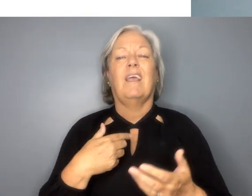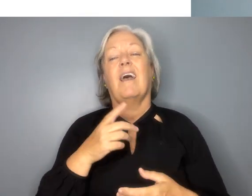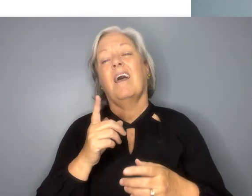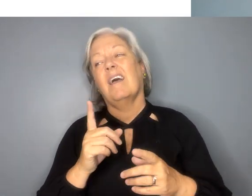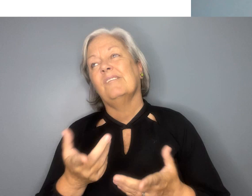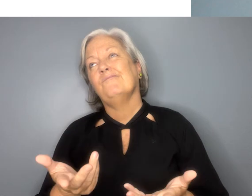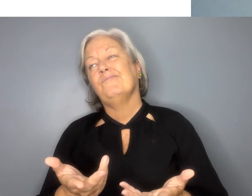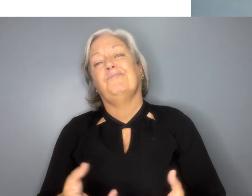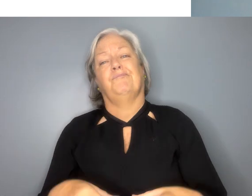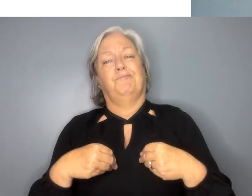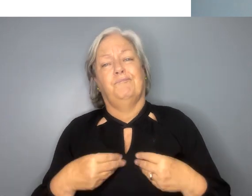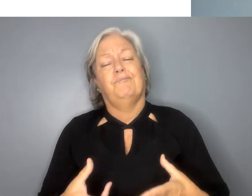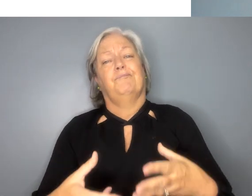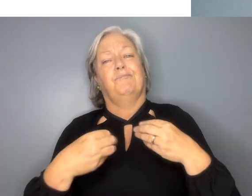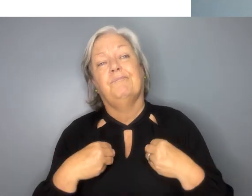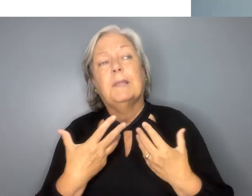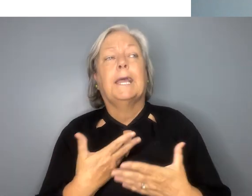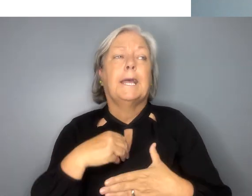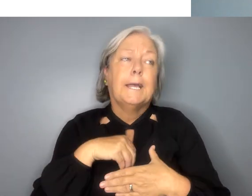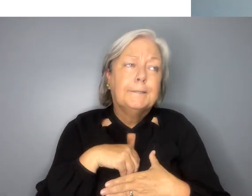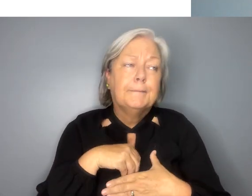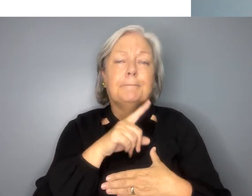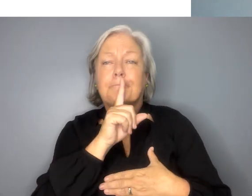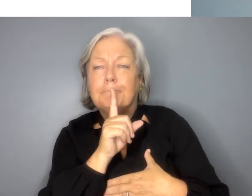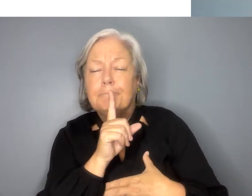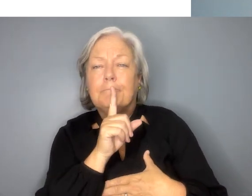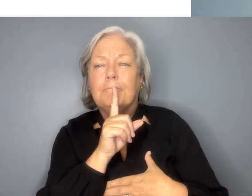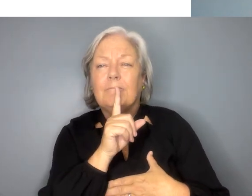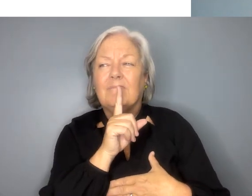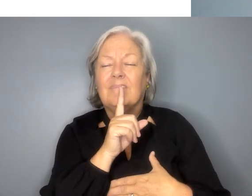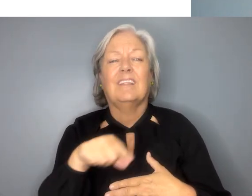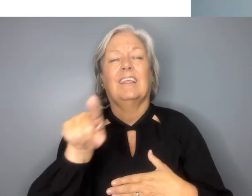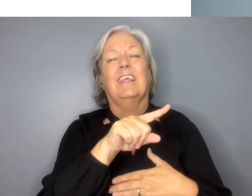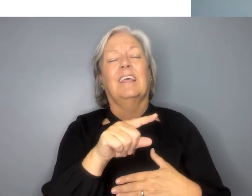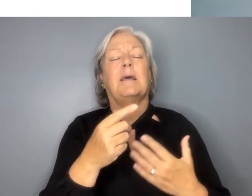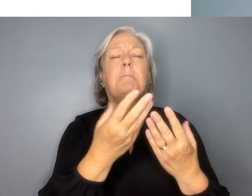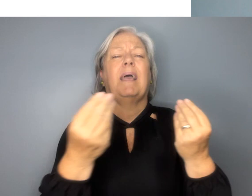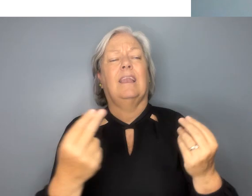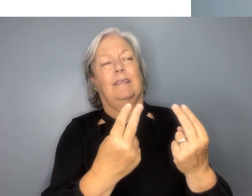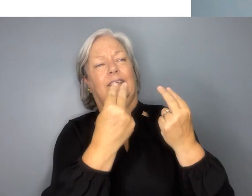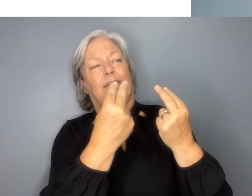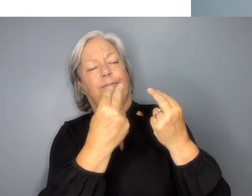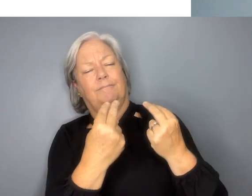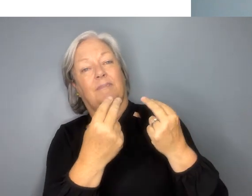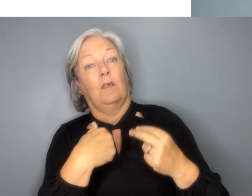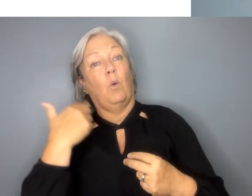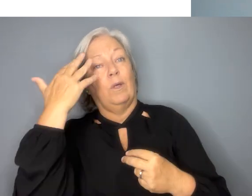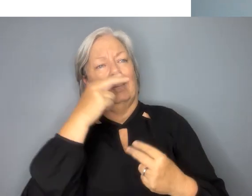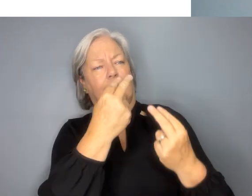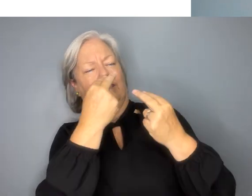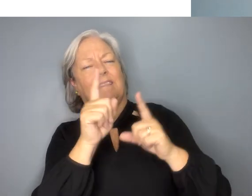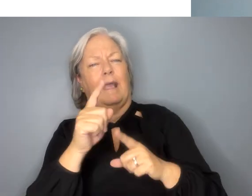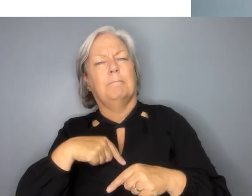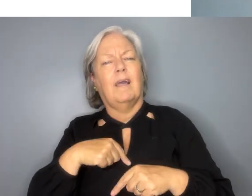put up with some indignity, basically, and often I get treated like a child a lot, I think, when people find